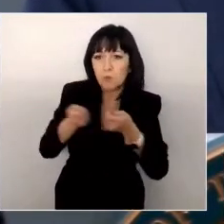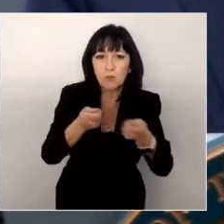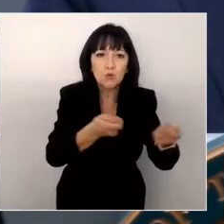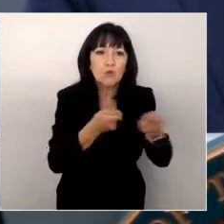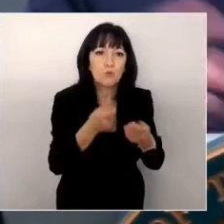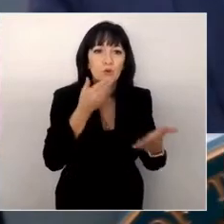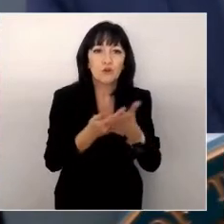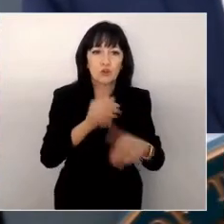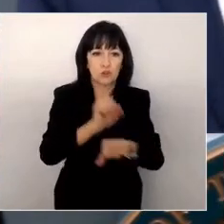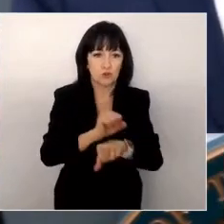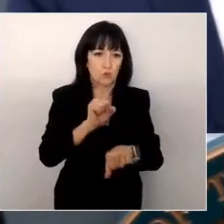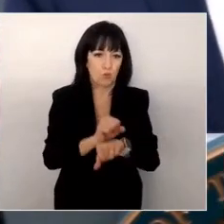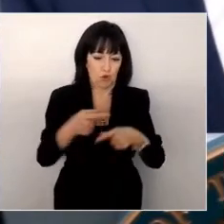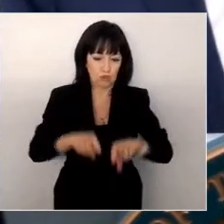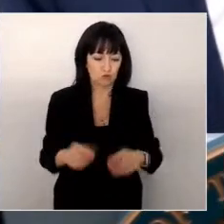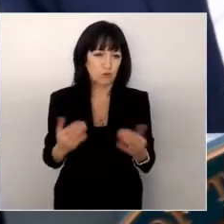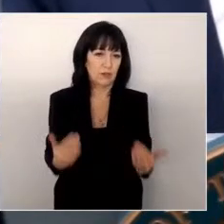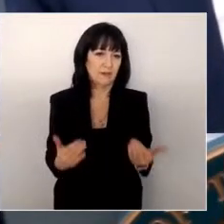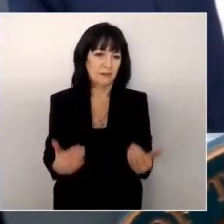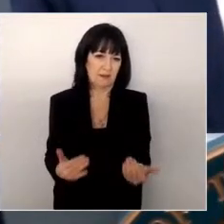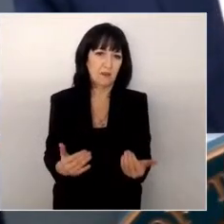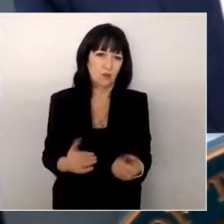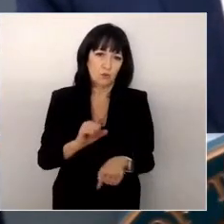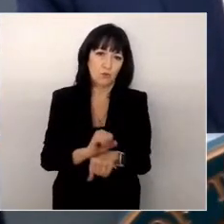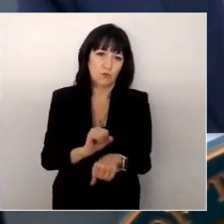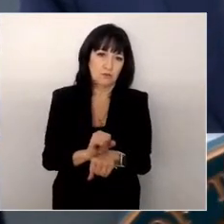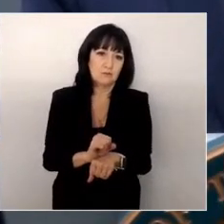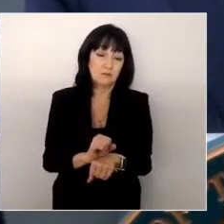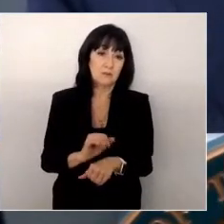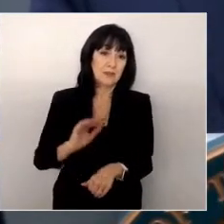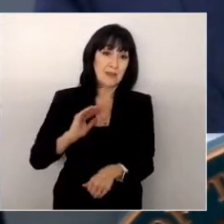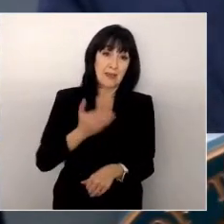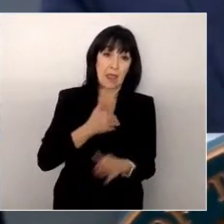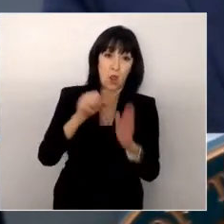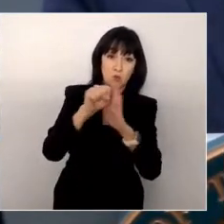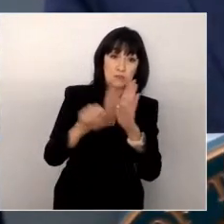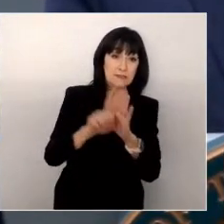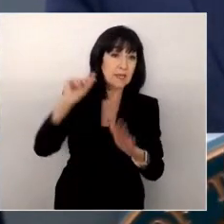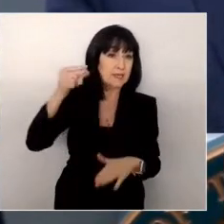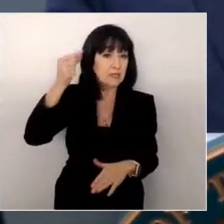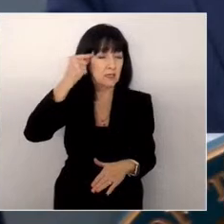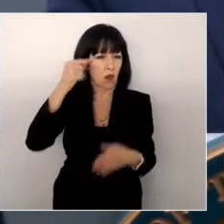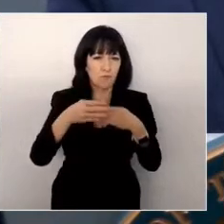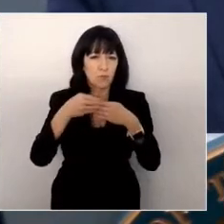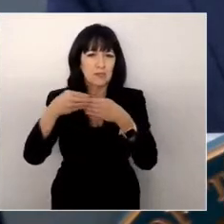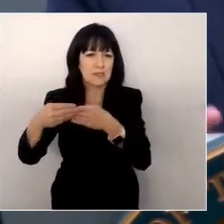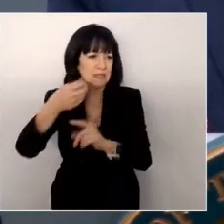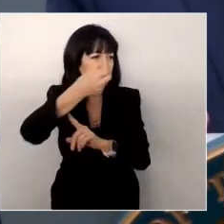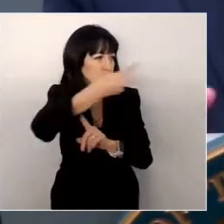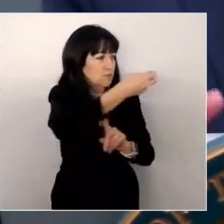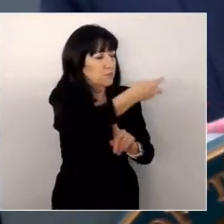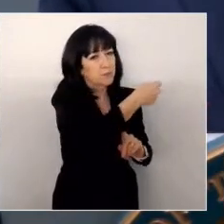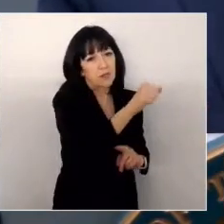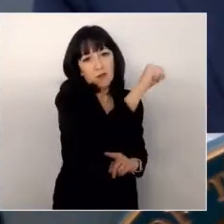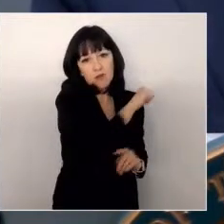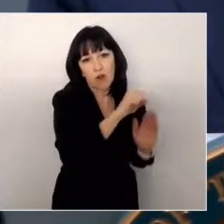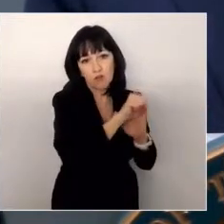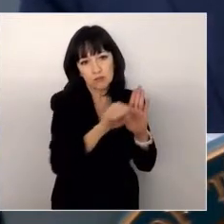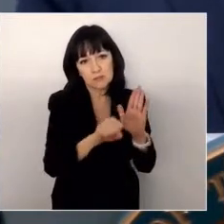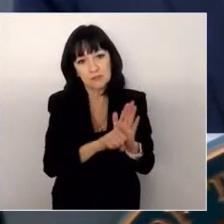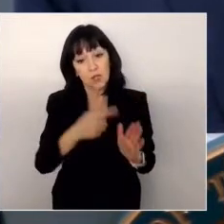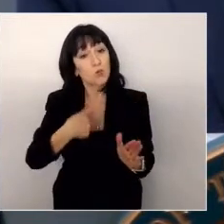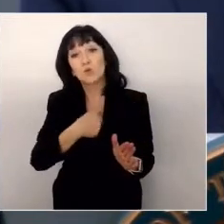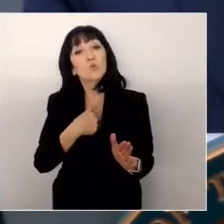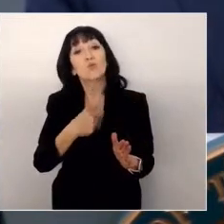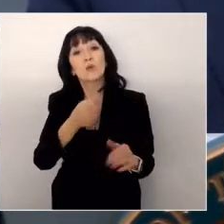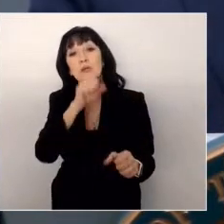have. But we're taking the lead in state government. 2 years ago, we made a commitment to make sure every state